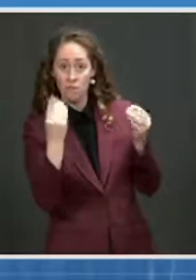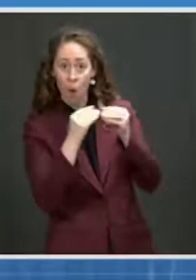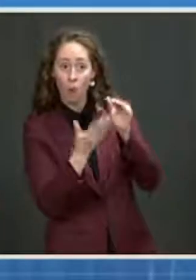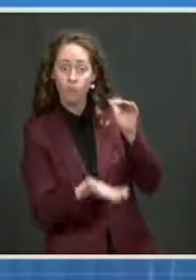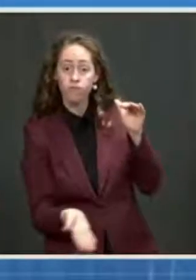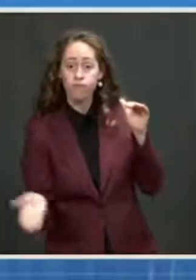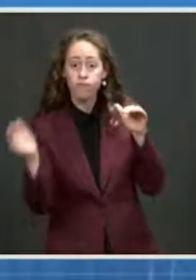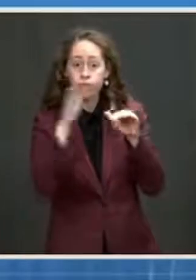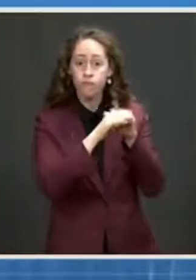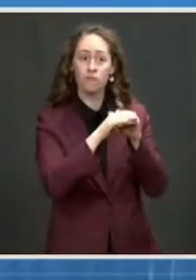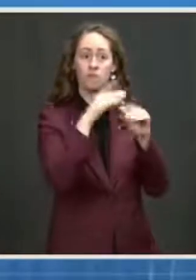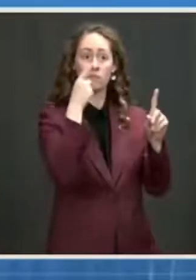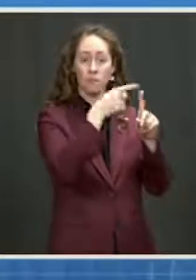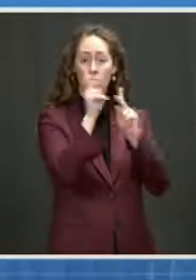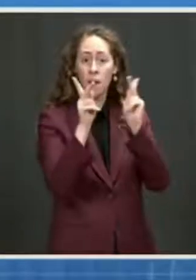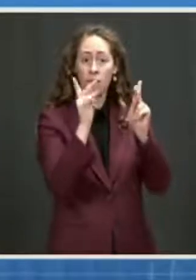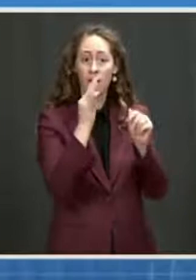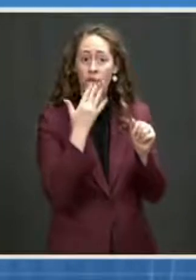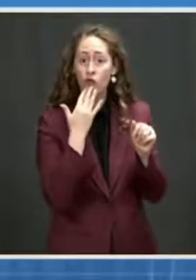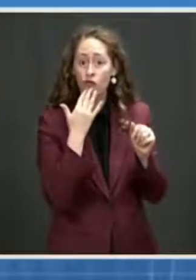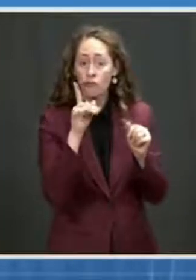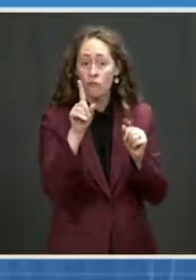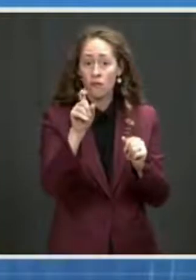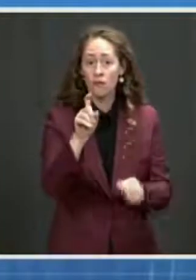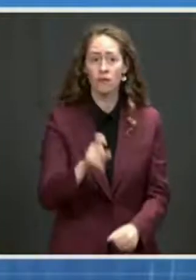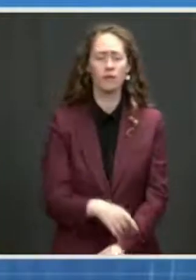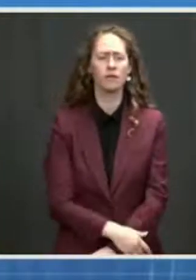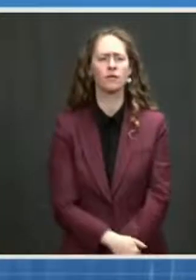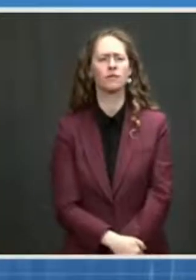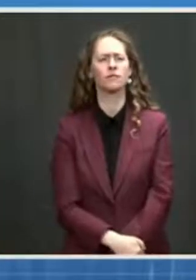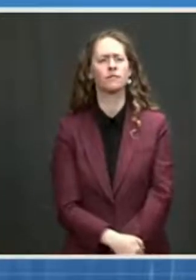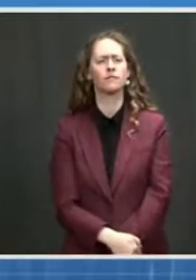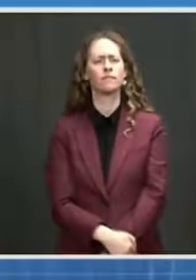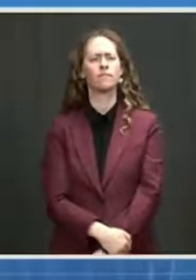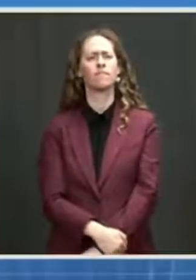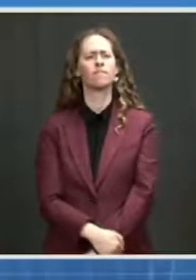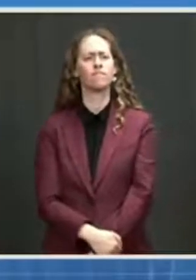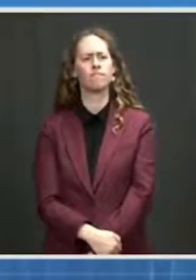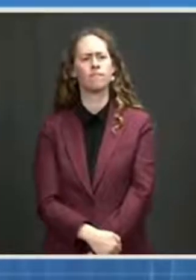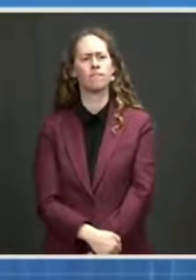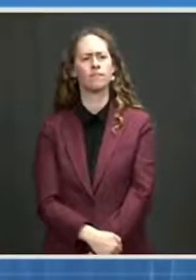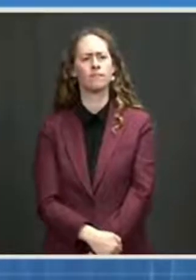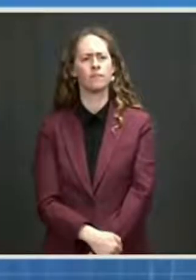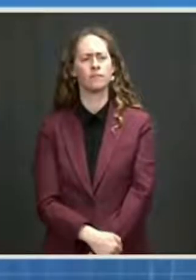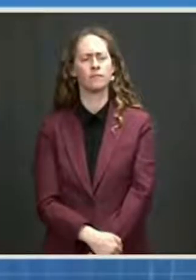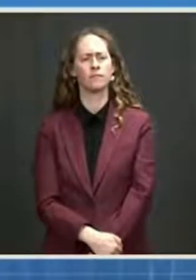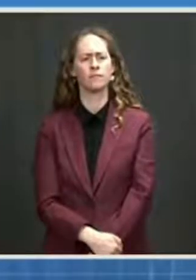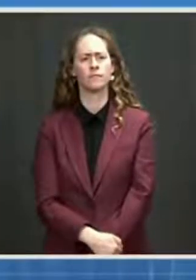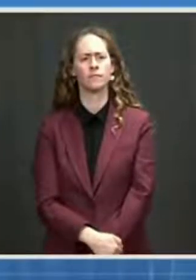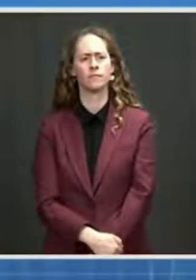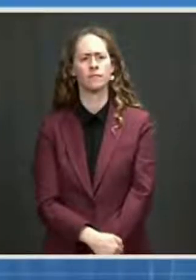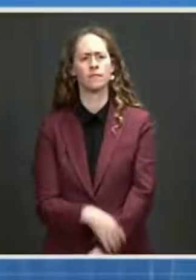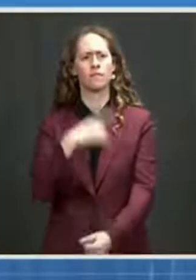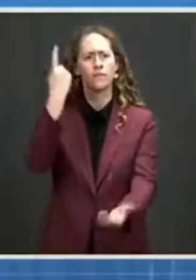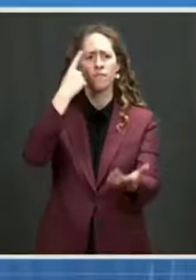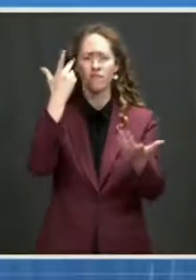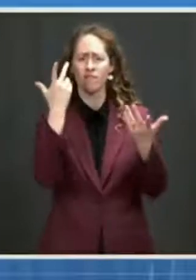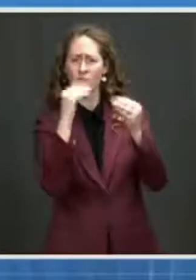there also a push to work with Black churches in the community to maybe do some